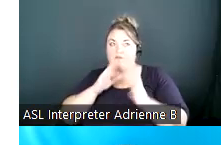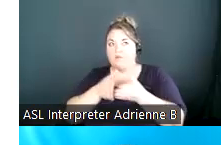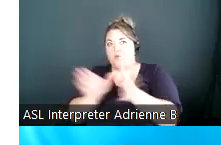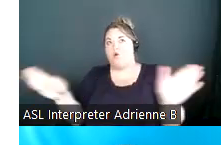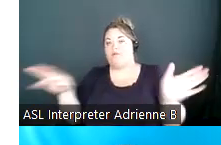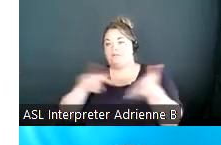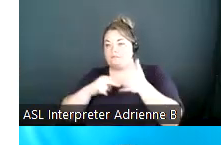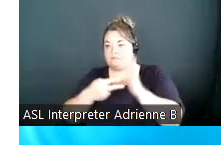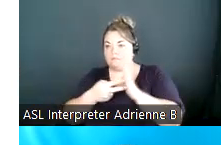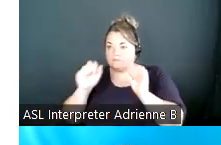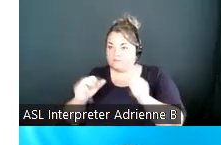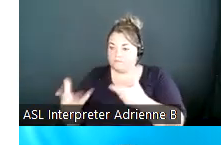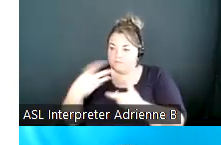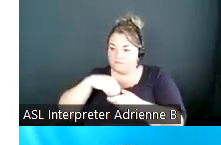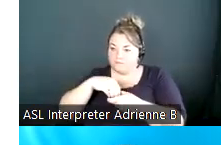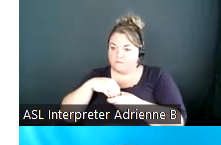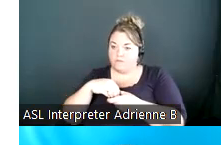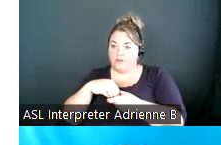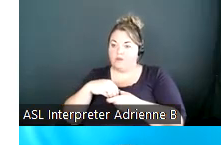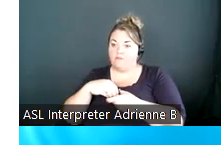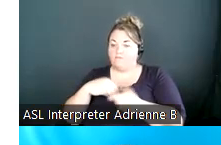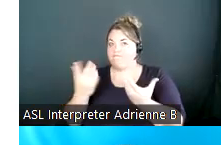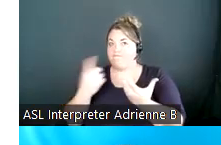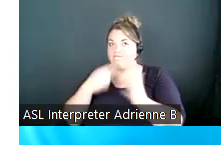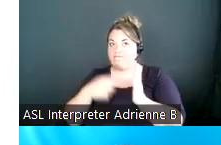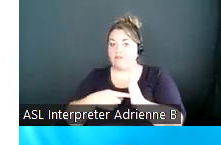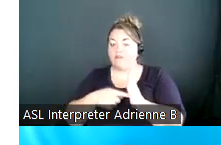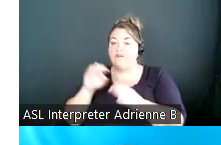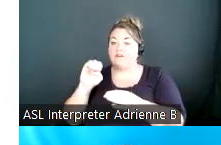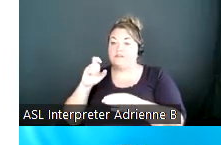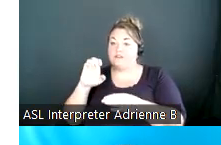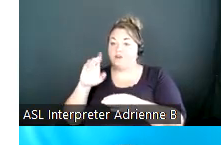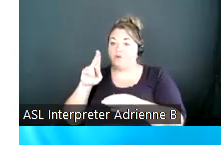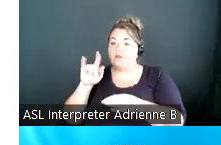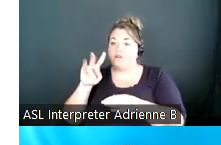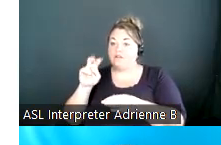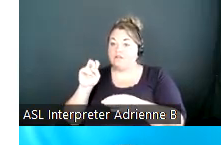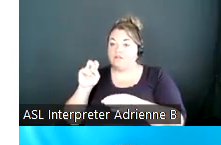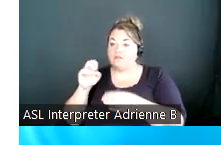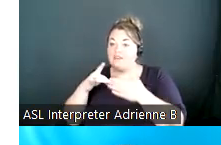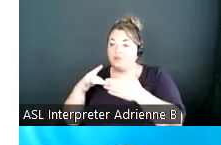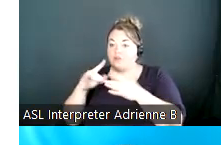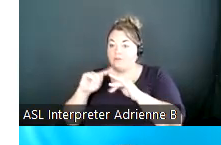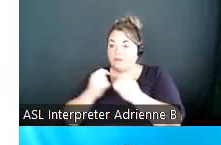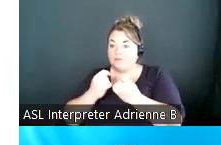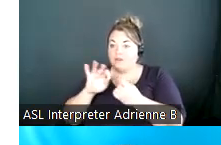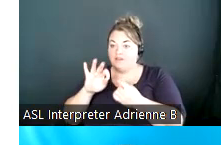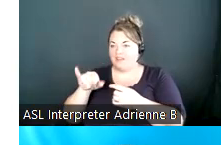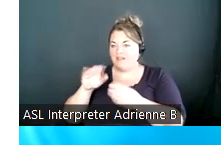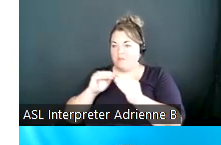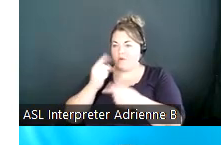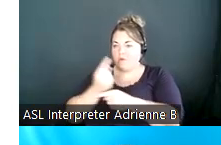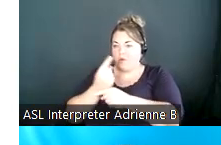and could be inclusive of, for example, an executive leadership team, if that's the appropriate type